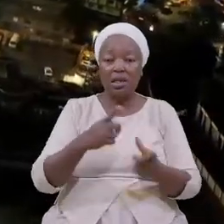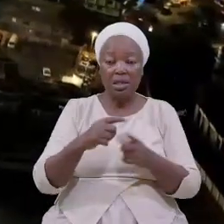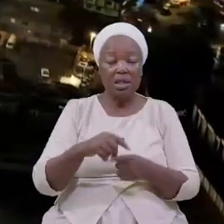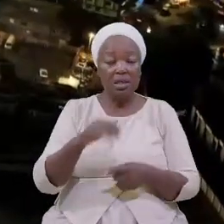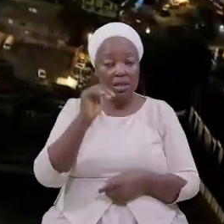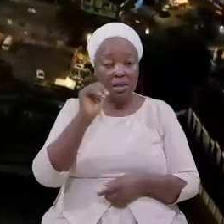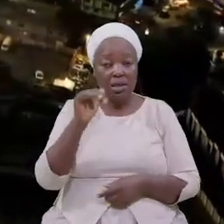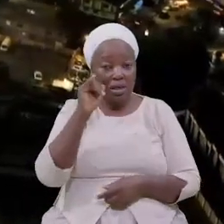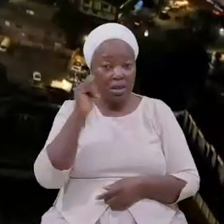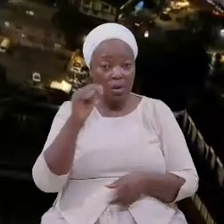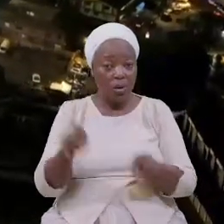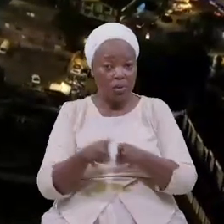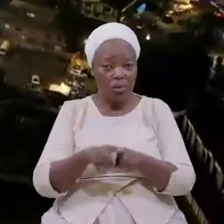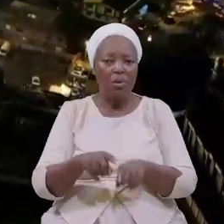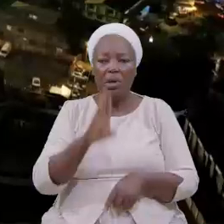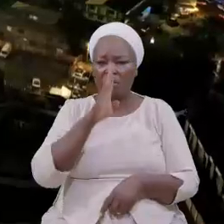be